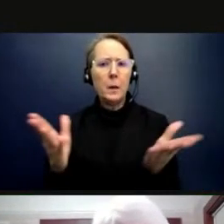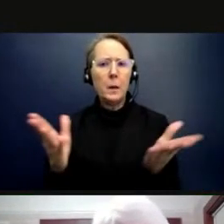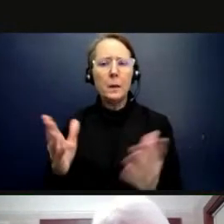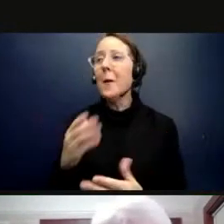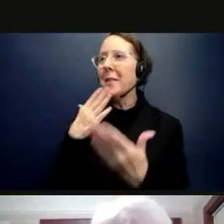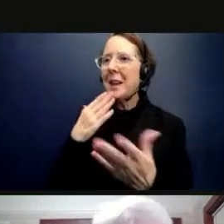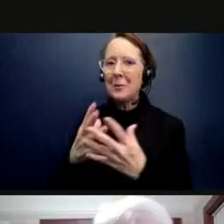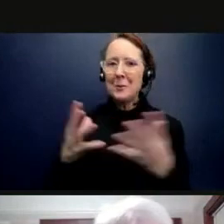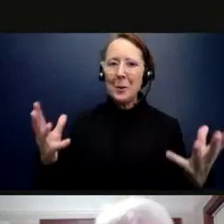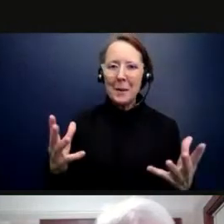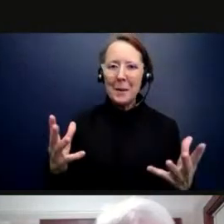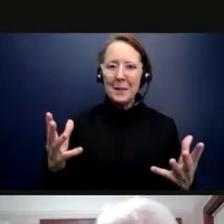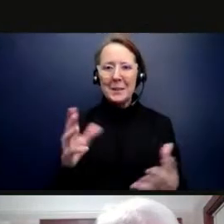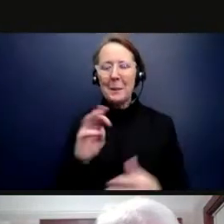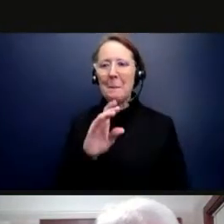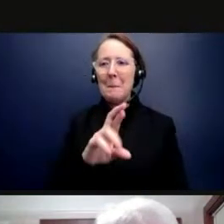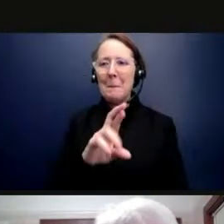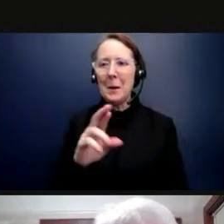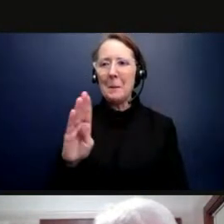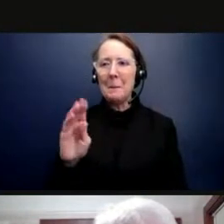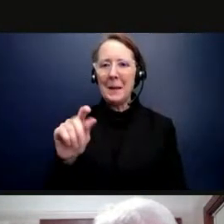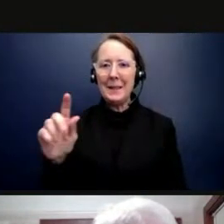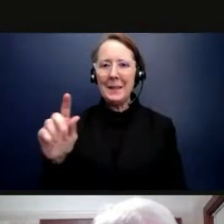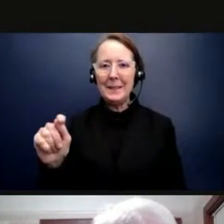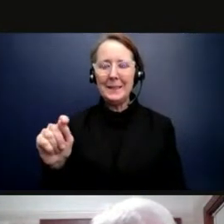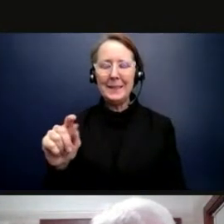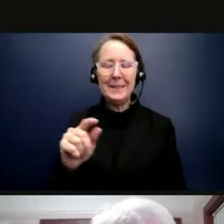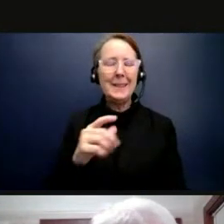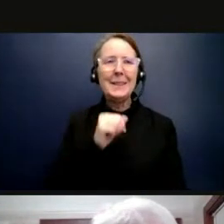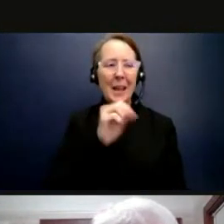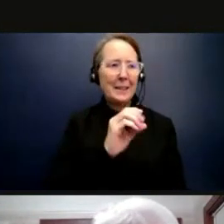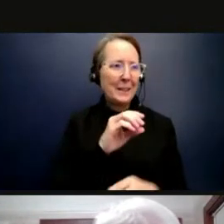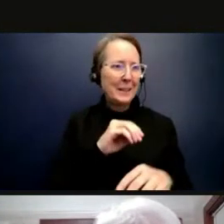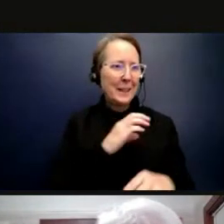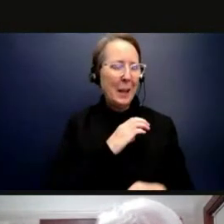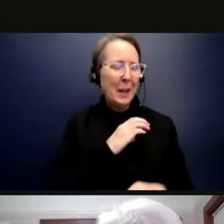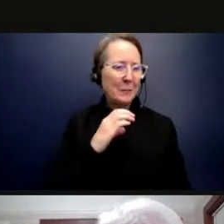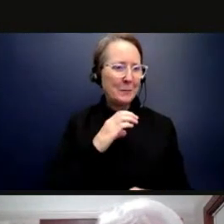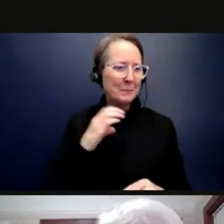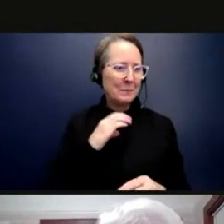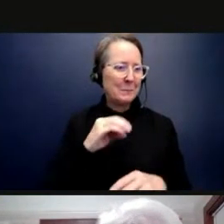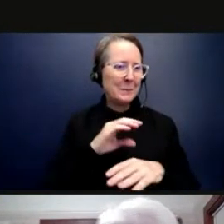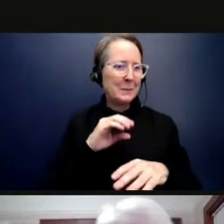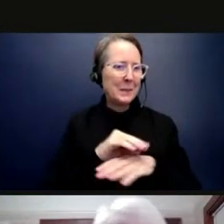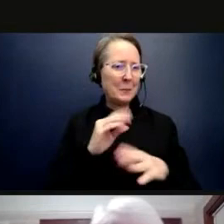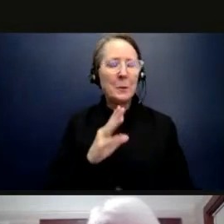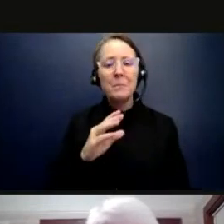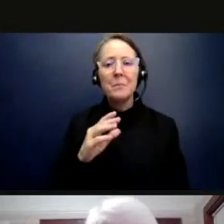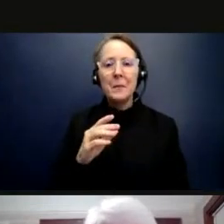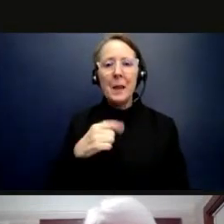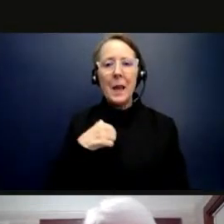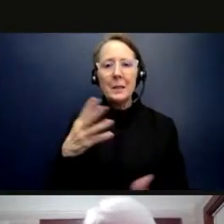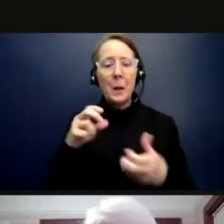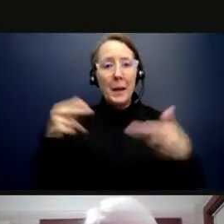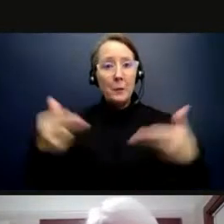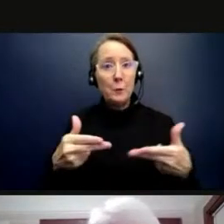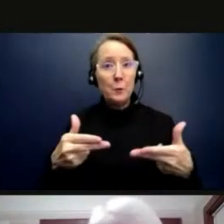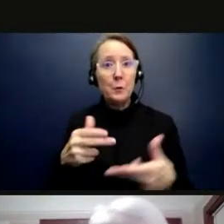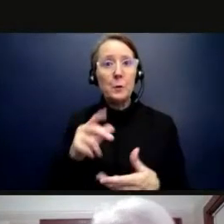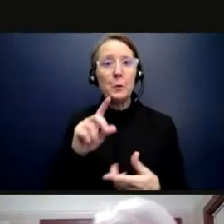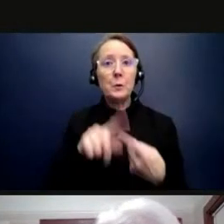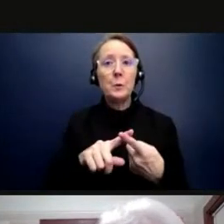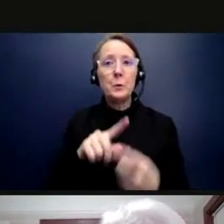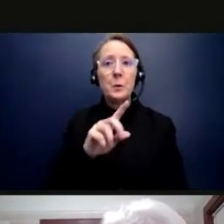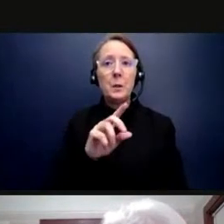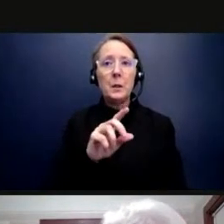much, Mayor Bennett. This is Courtney, and I'm just going to give a quick introduction to Colleen Rosillas. You might remember her from Los Adams. She's